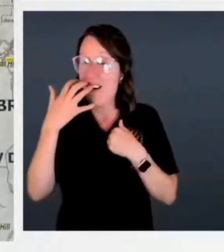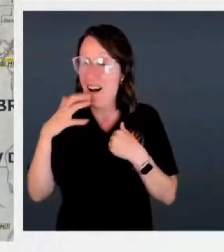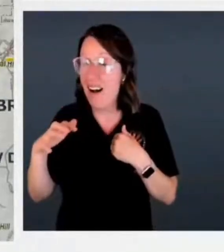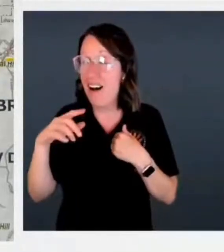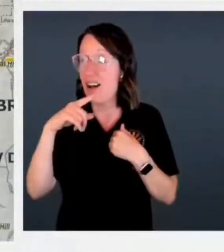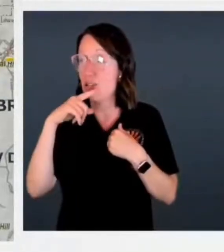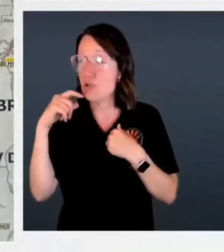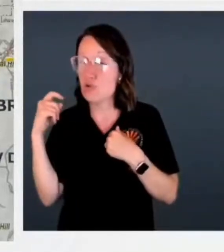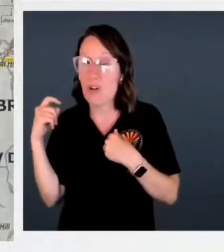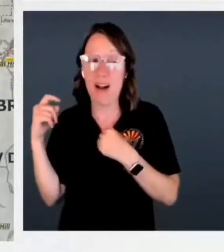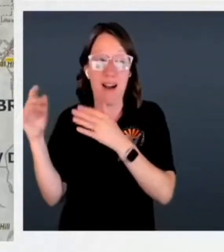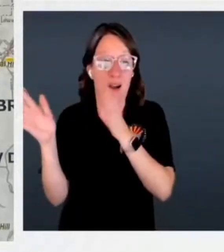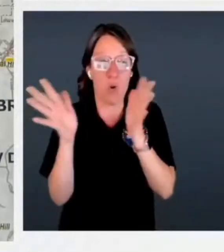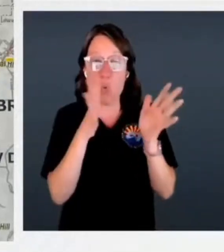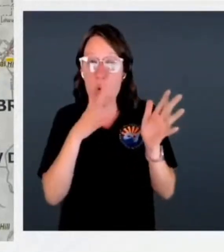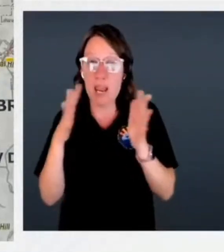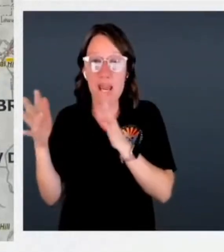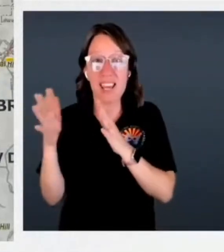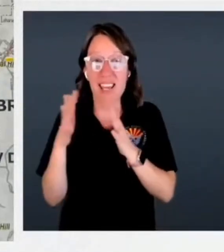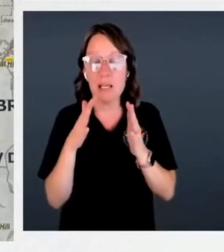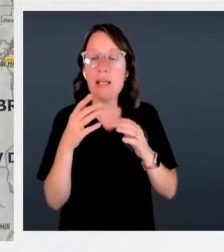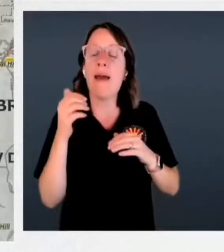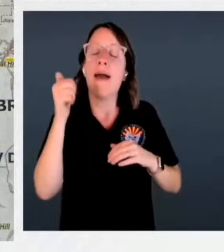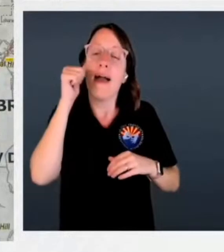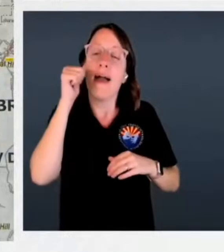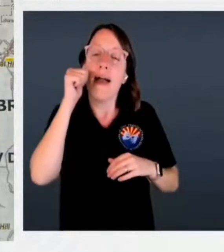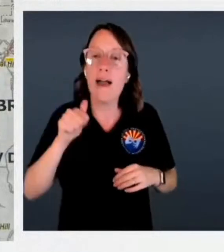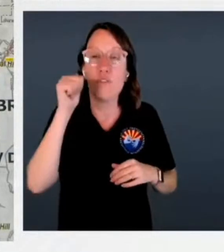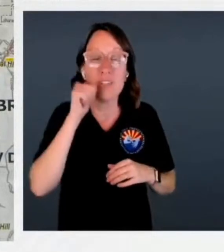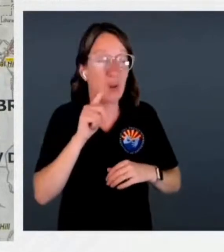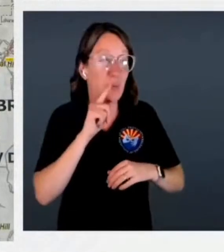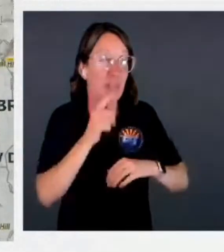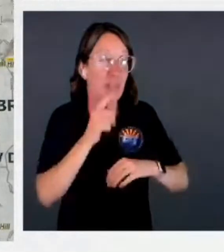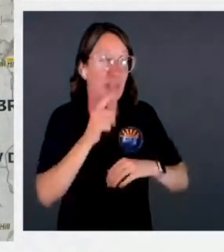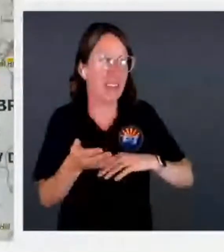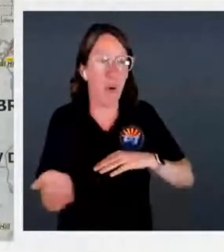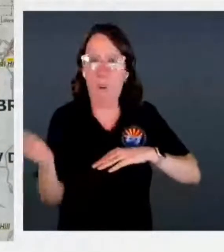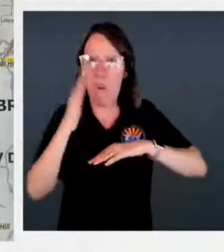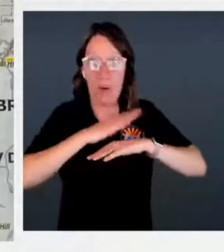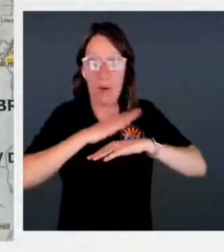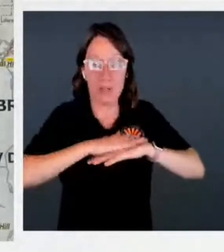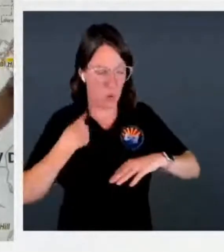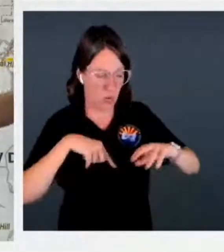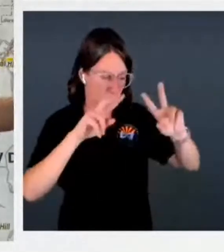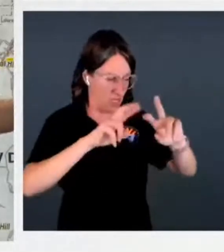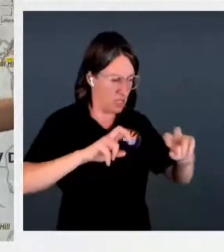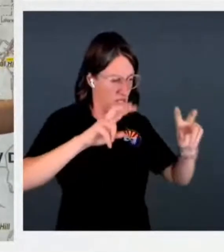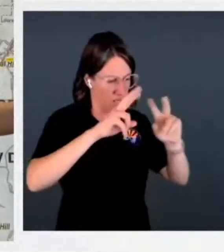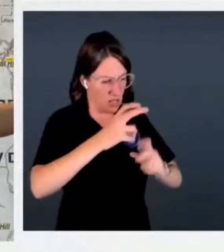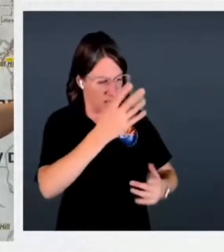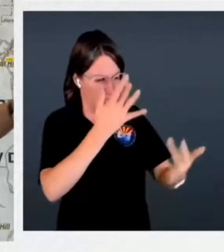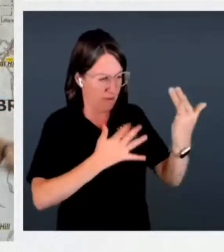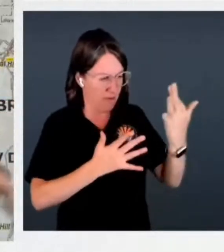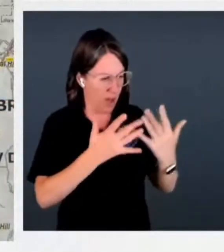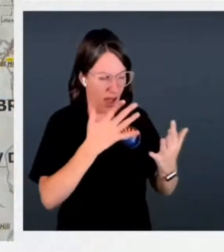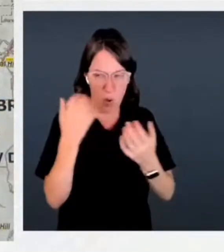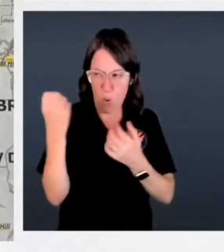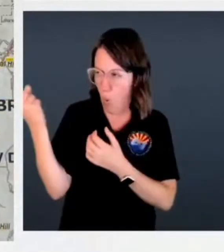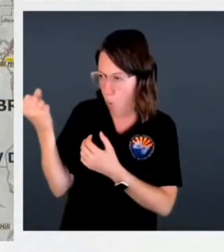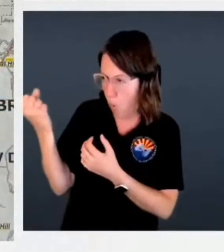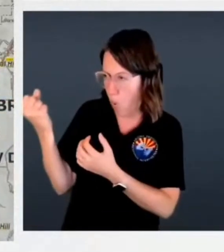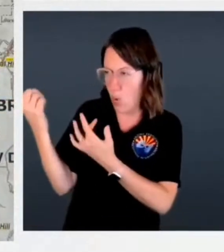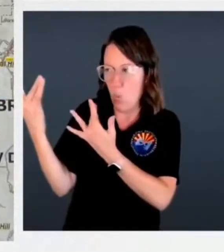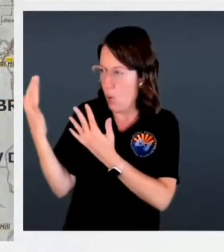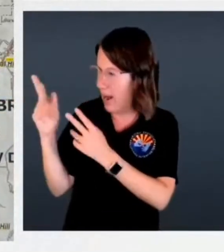is what we're assessing daily, multiple times a day. And we do not want to send you back into harm's